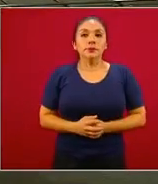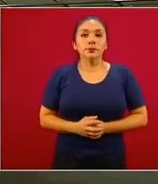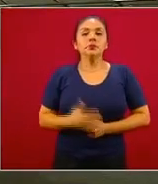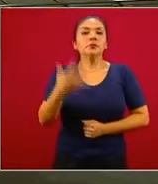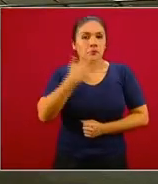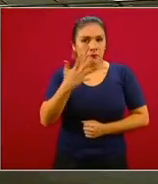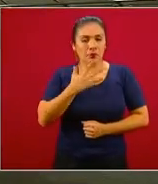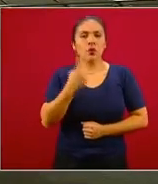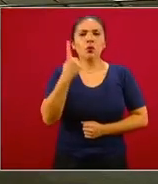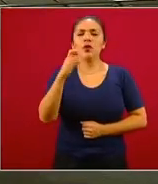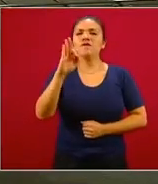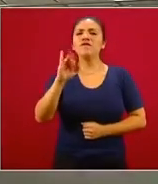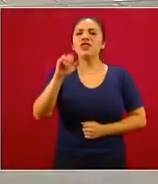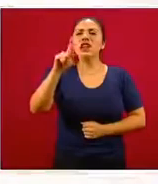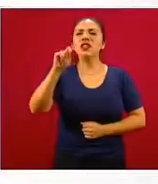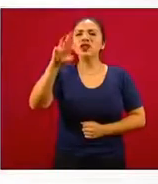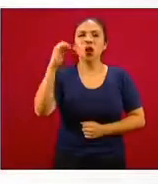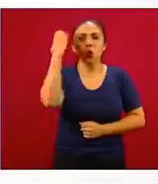We're going to have a